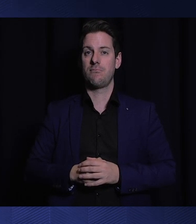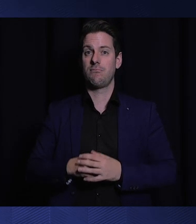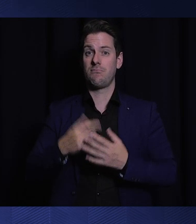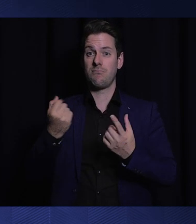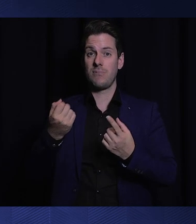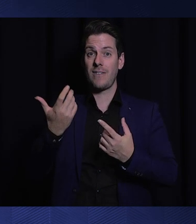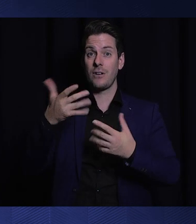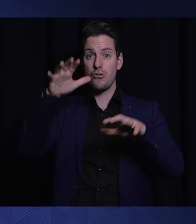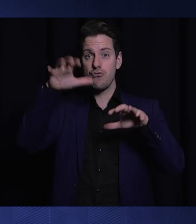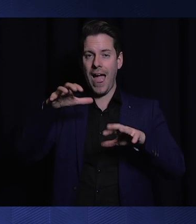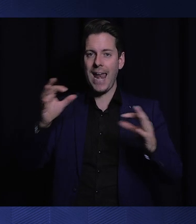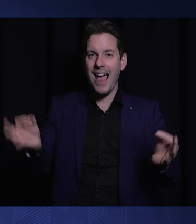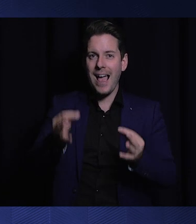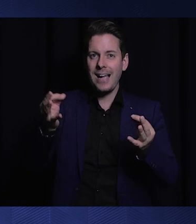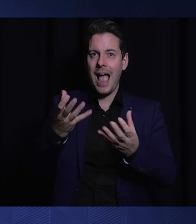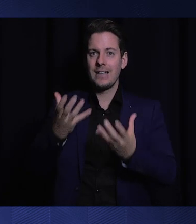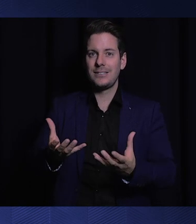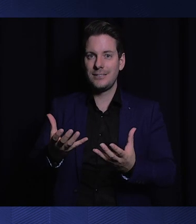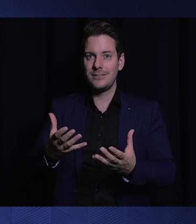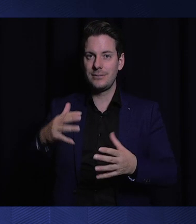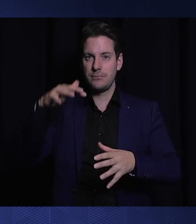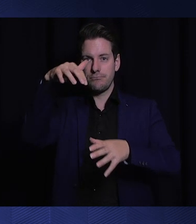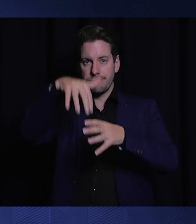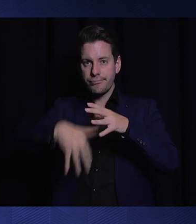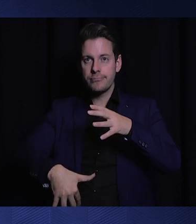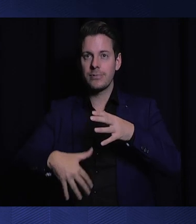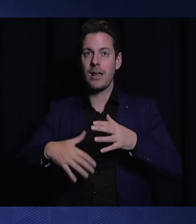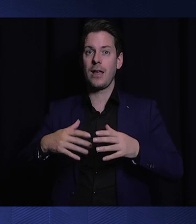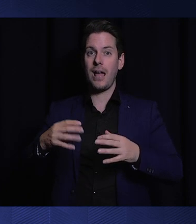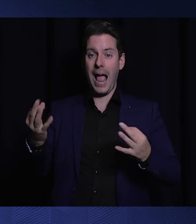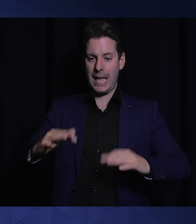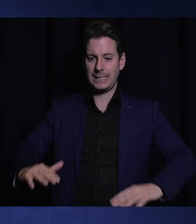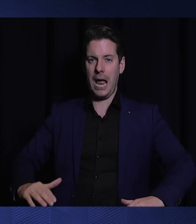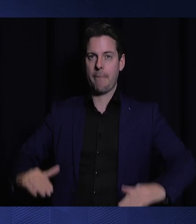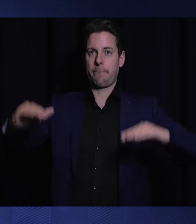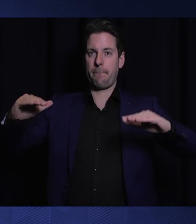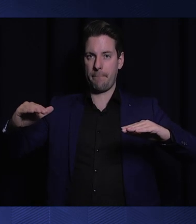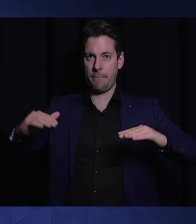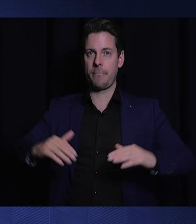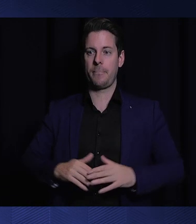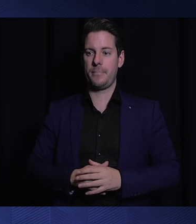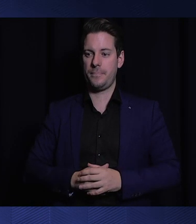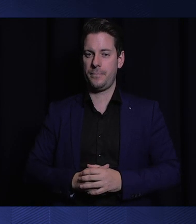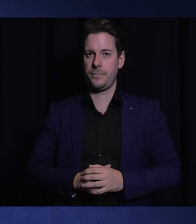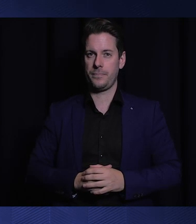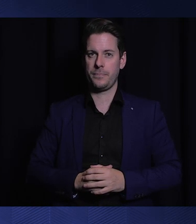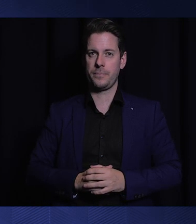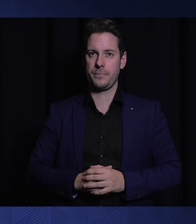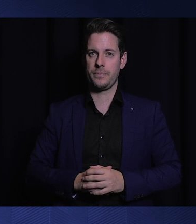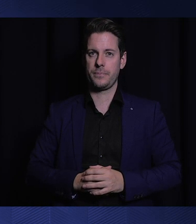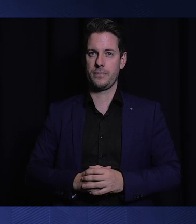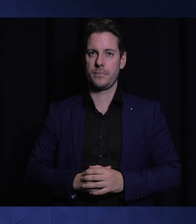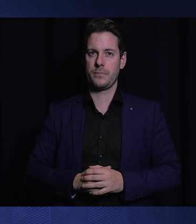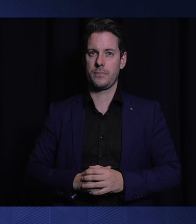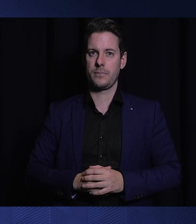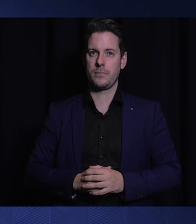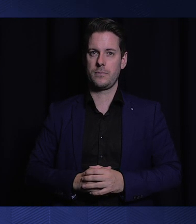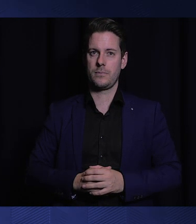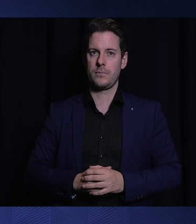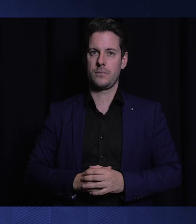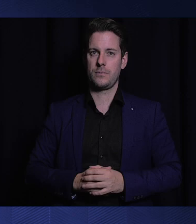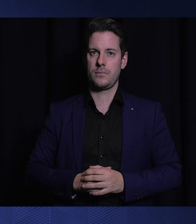rain gardens, rice garden beds, and something else. Ponding issues has